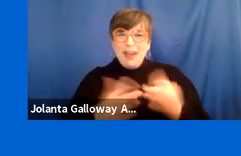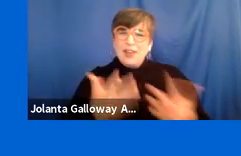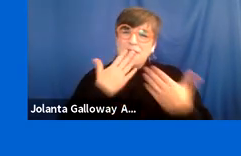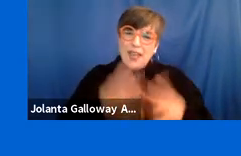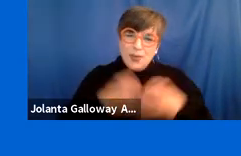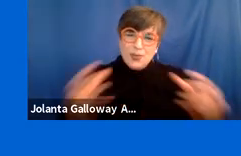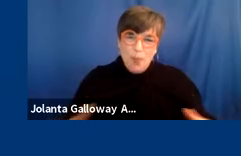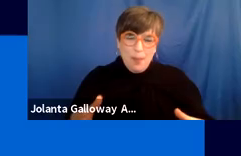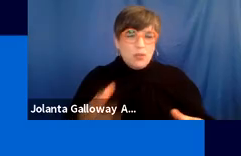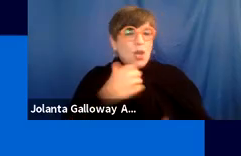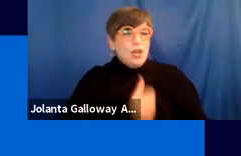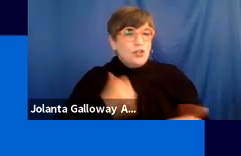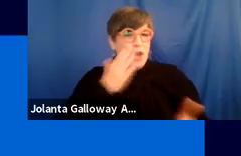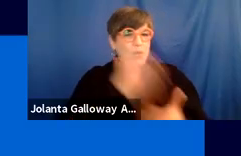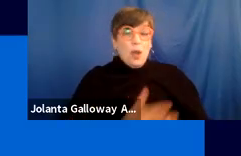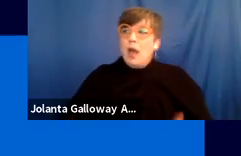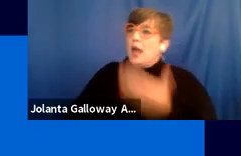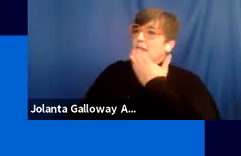you for the reminder.